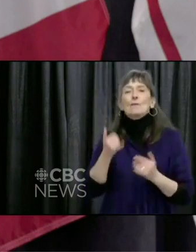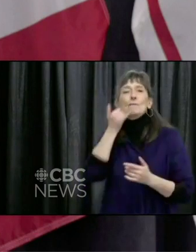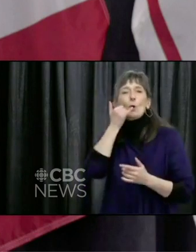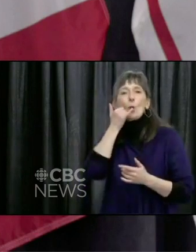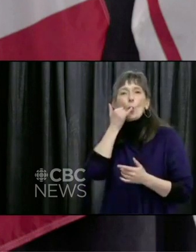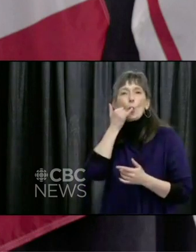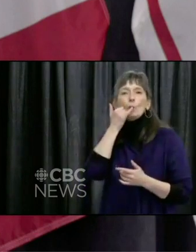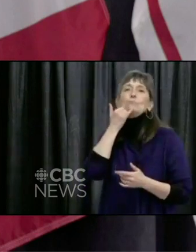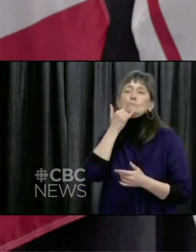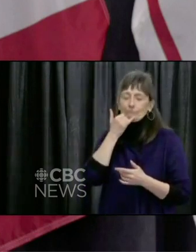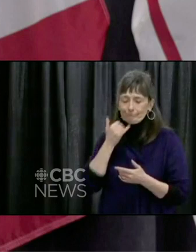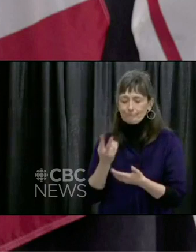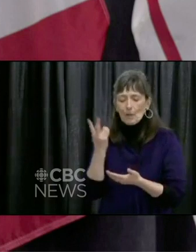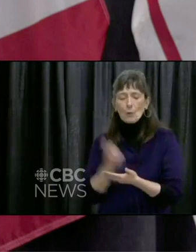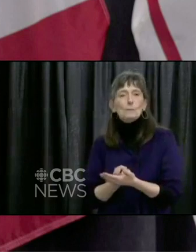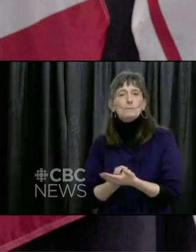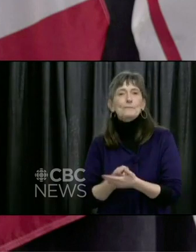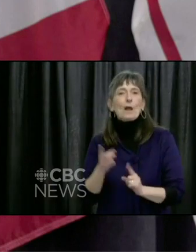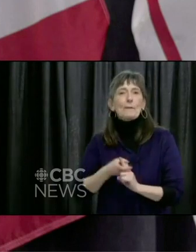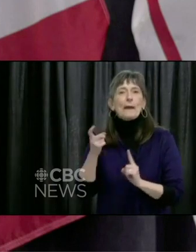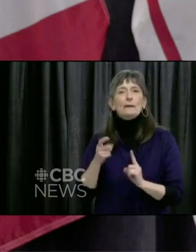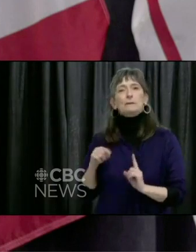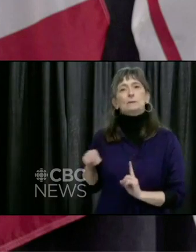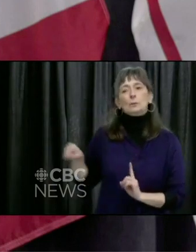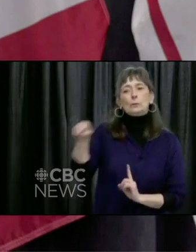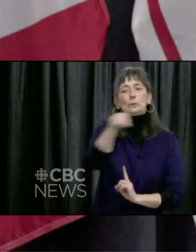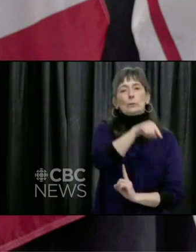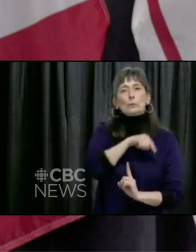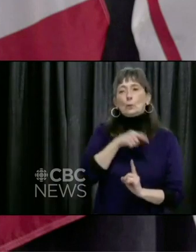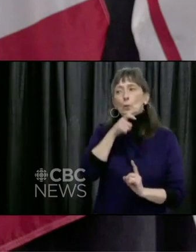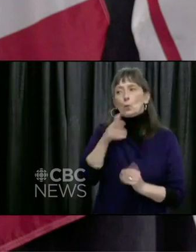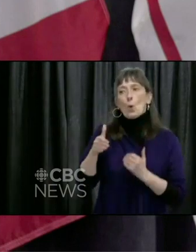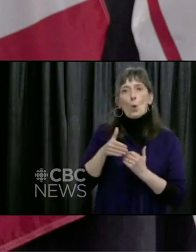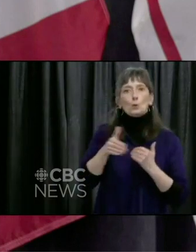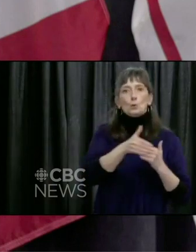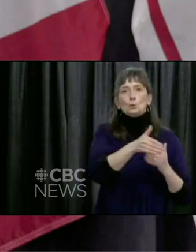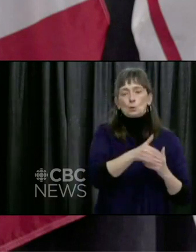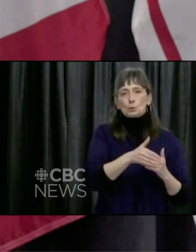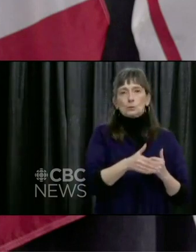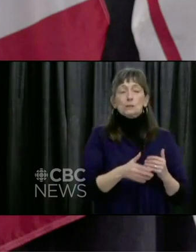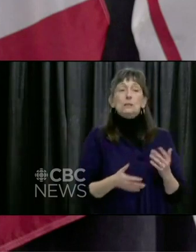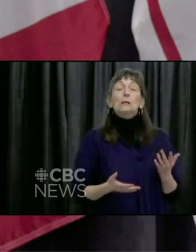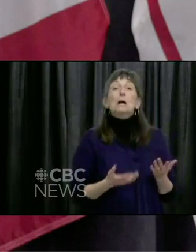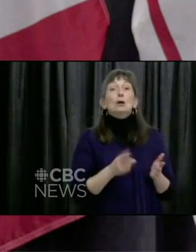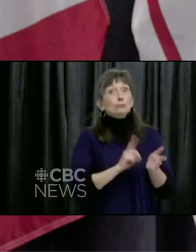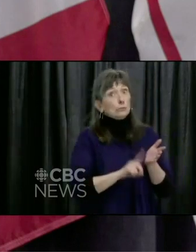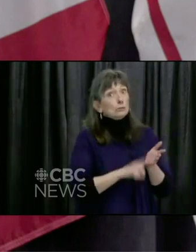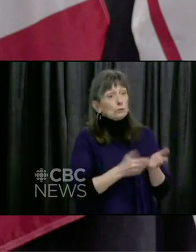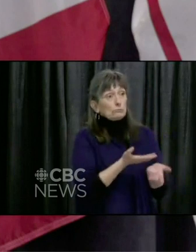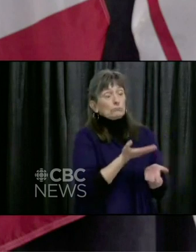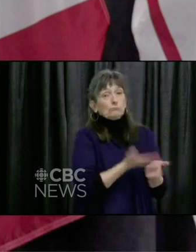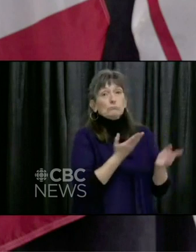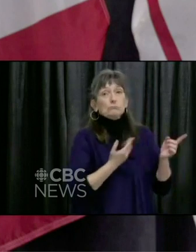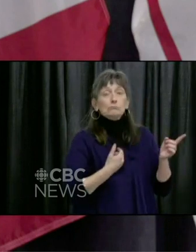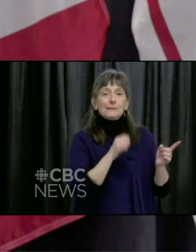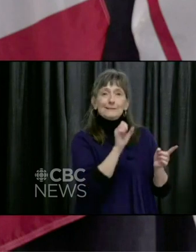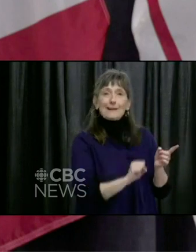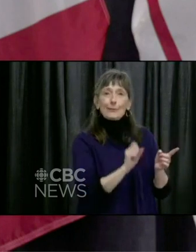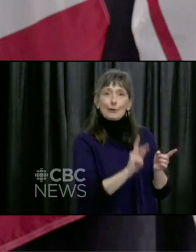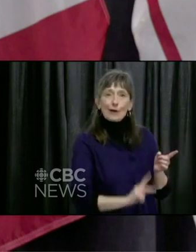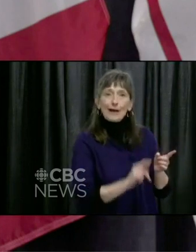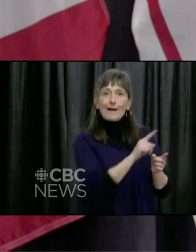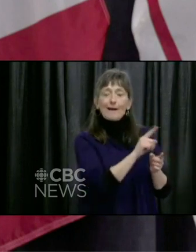consent-based. The evidence from South Korea and Singapore is that to have an impact, you needed on